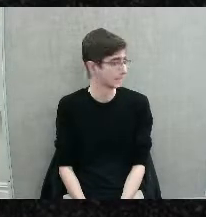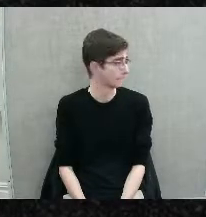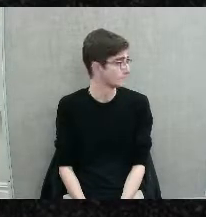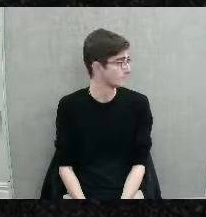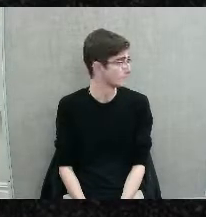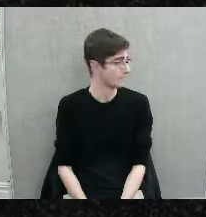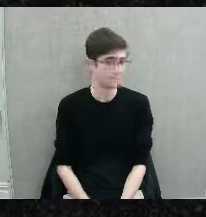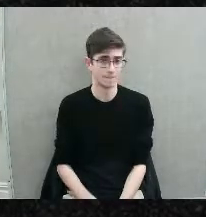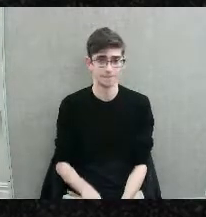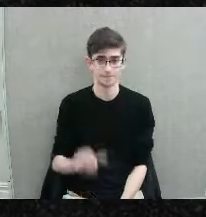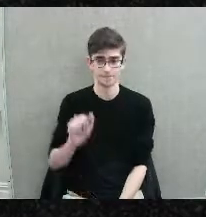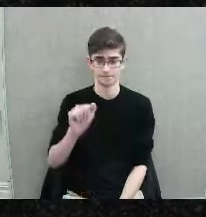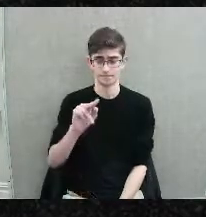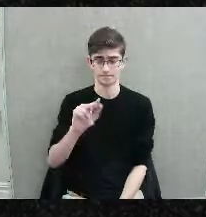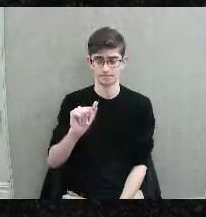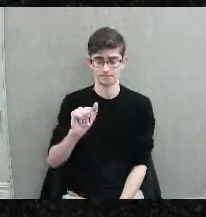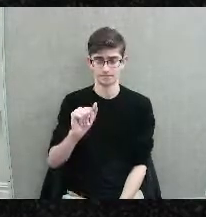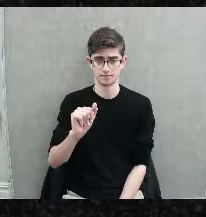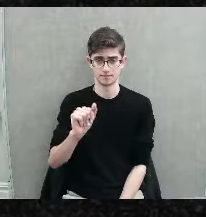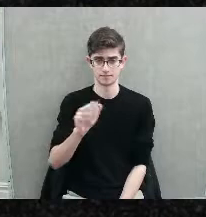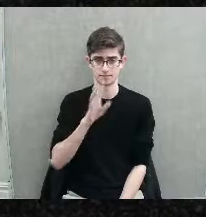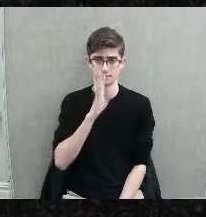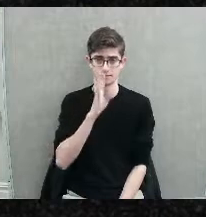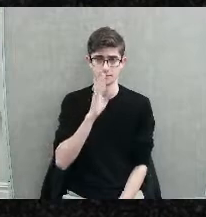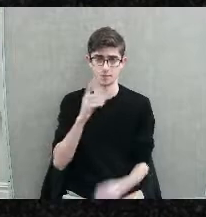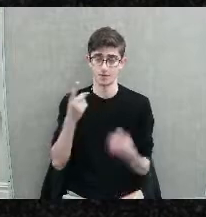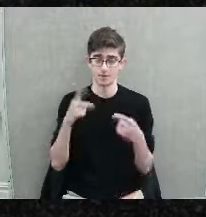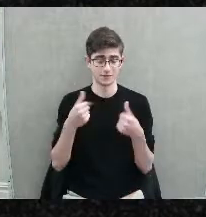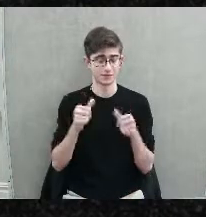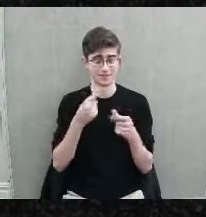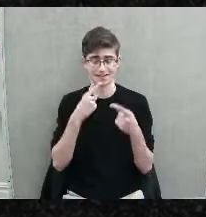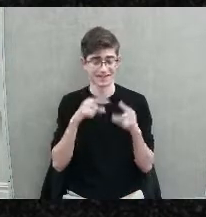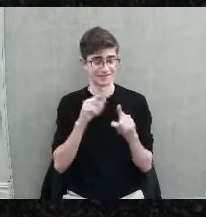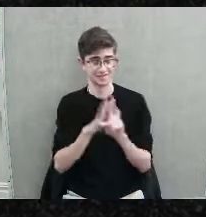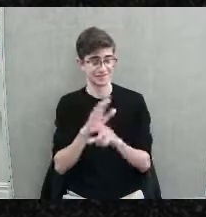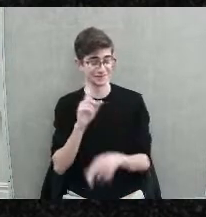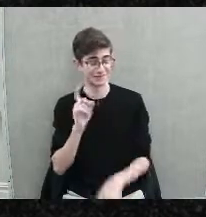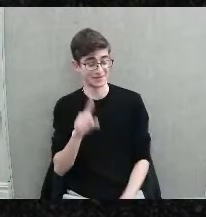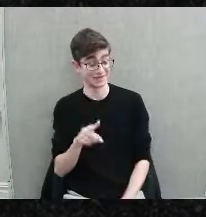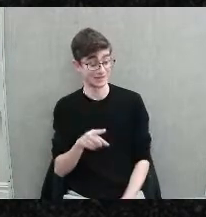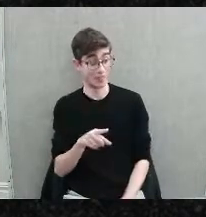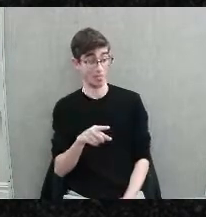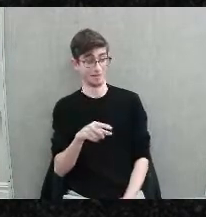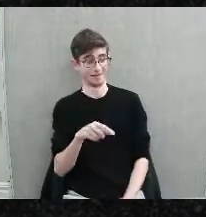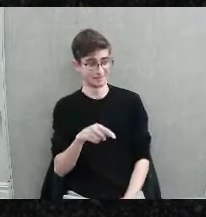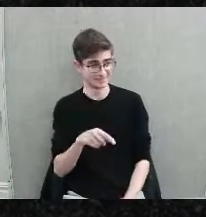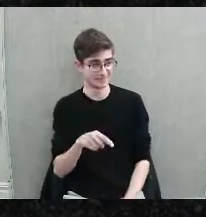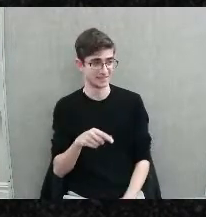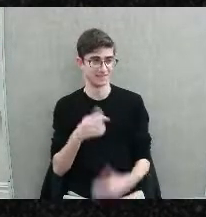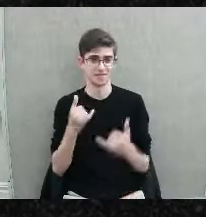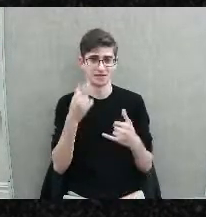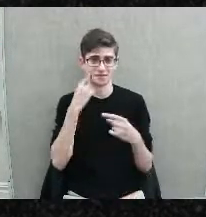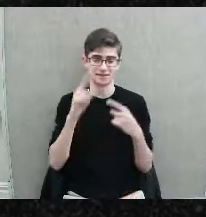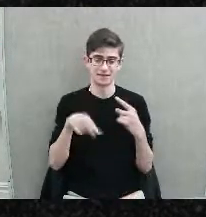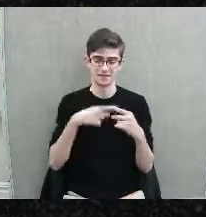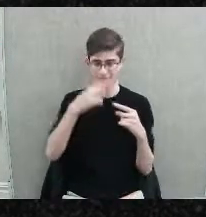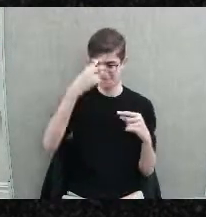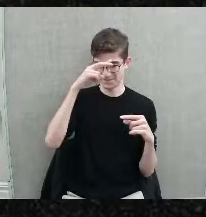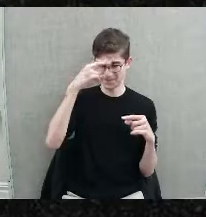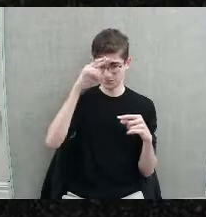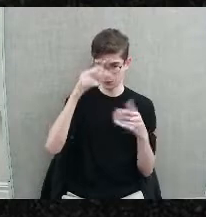I wouldn't even think of trying to answer such a question, but I'm just thinking about what's happening in Mexico.